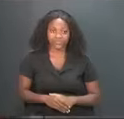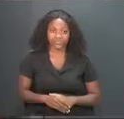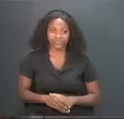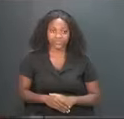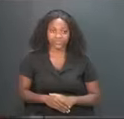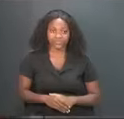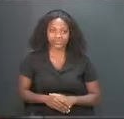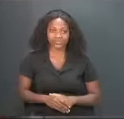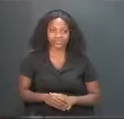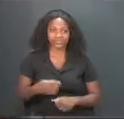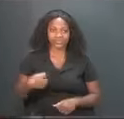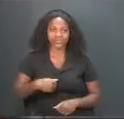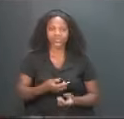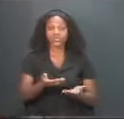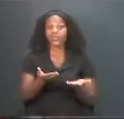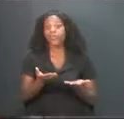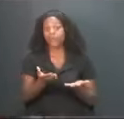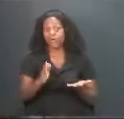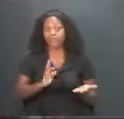We are calling for an adjournment